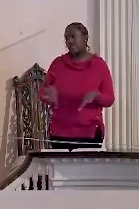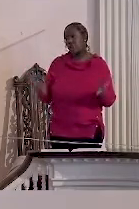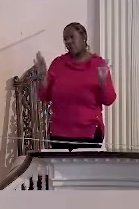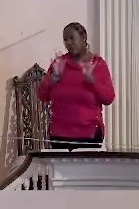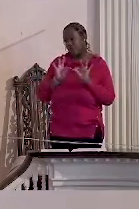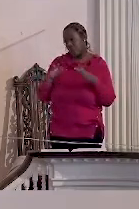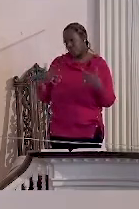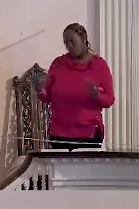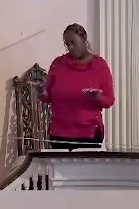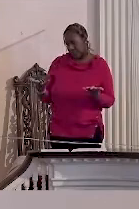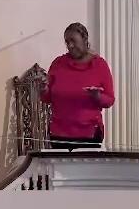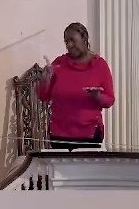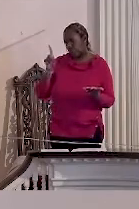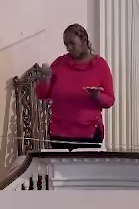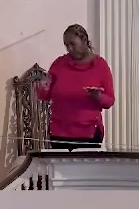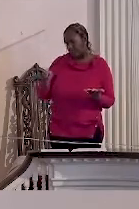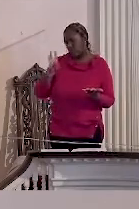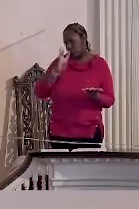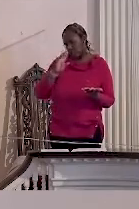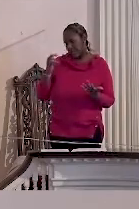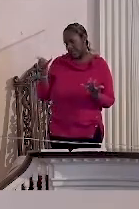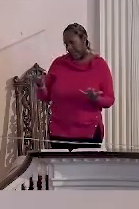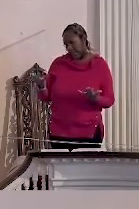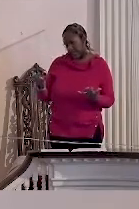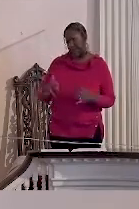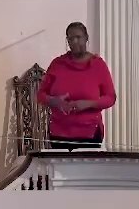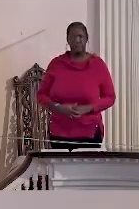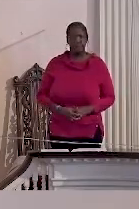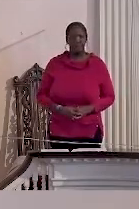important that you have to say it right away?